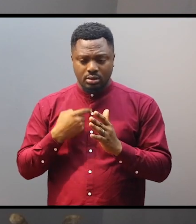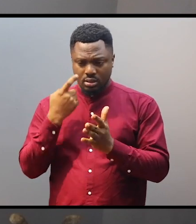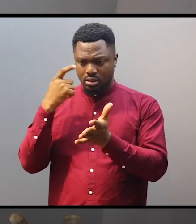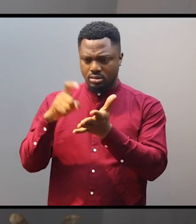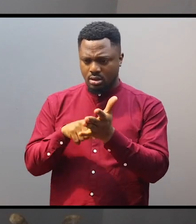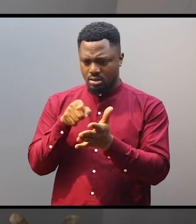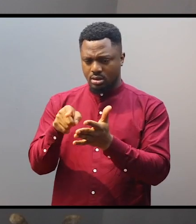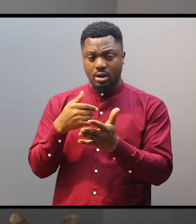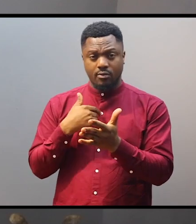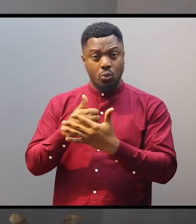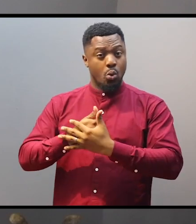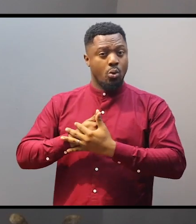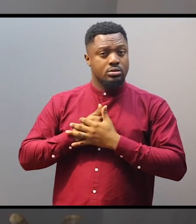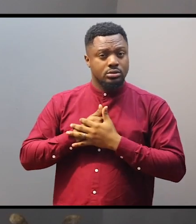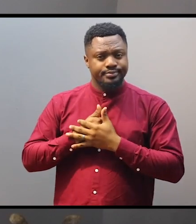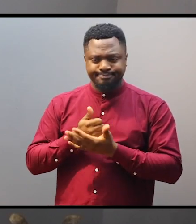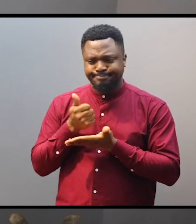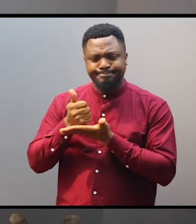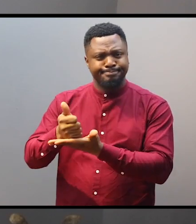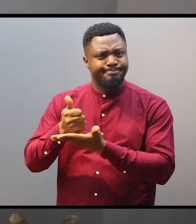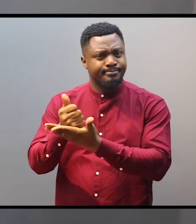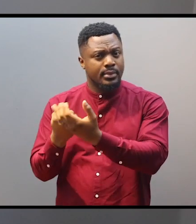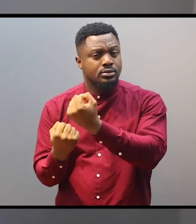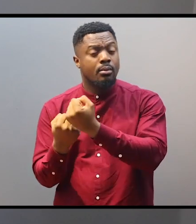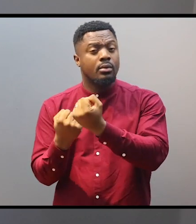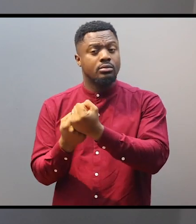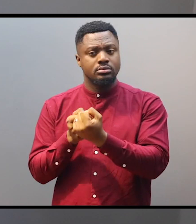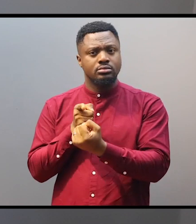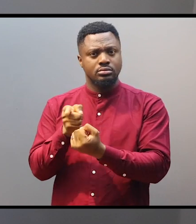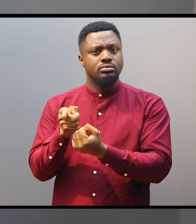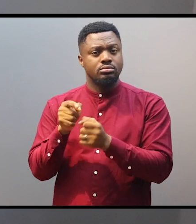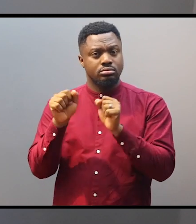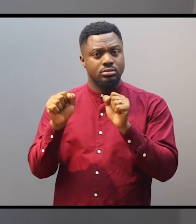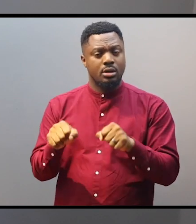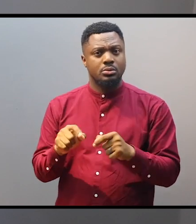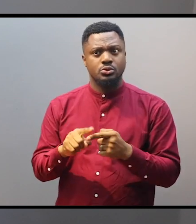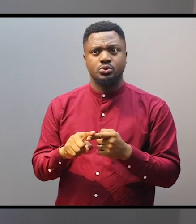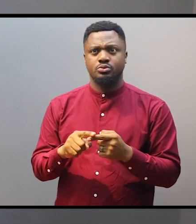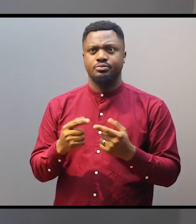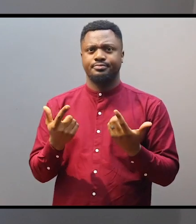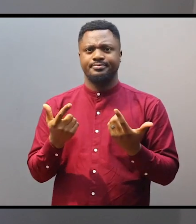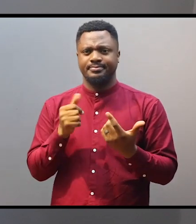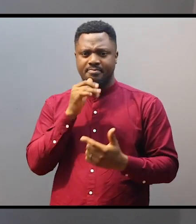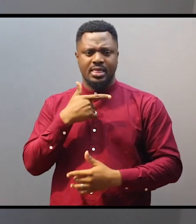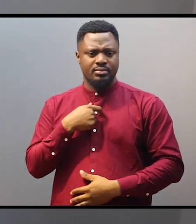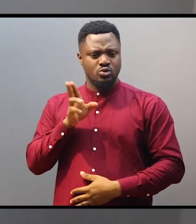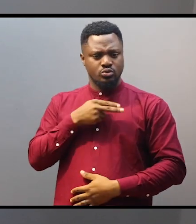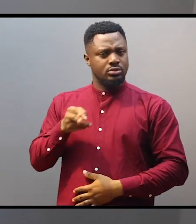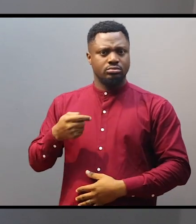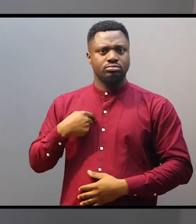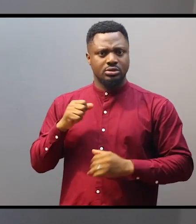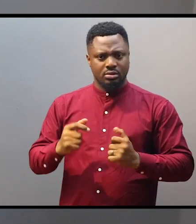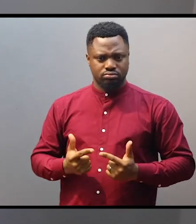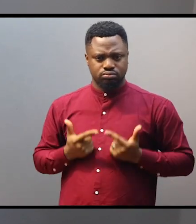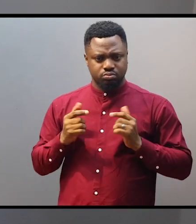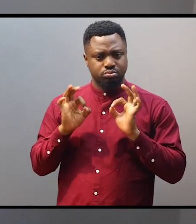is recognized and the right interventions are put in place, the child or the person is not useless at all. They can